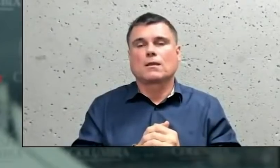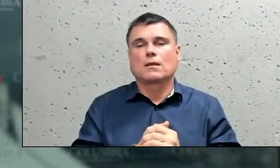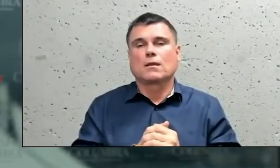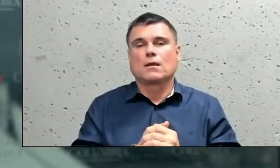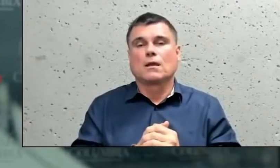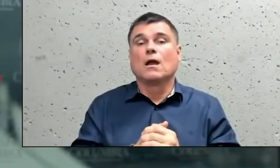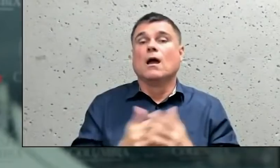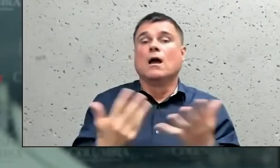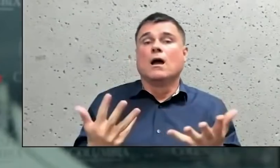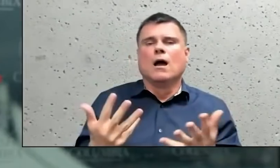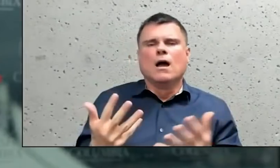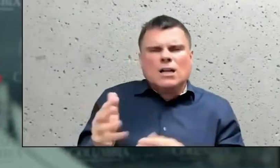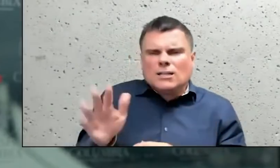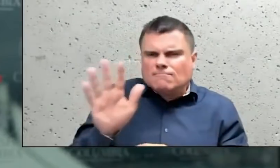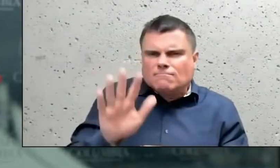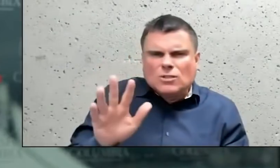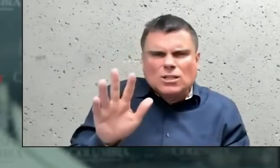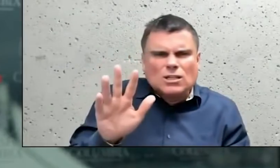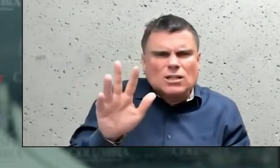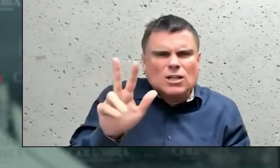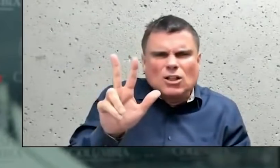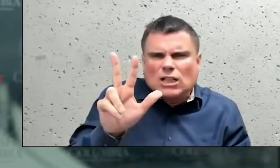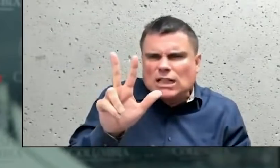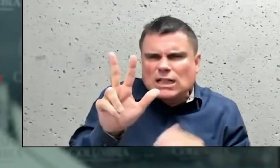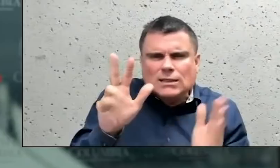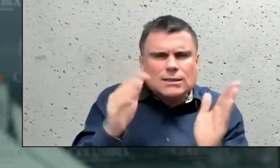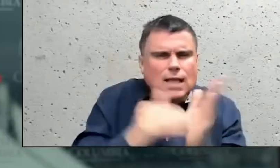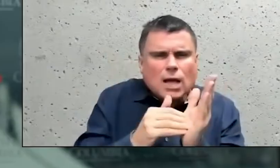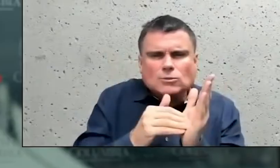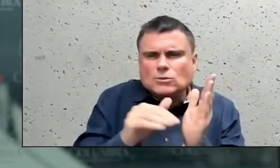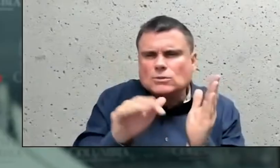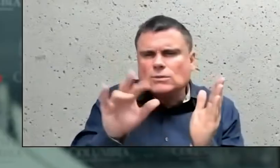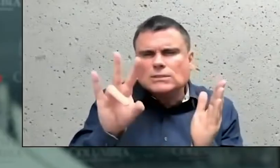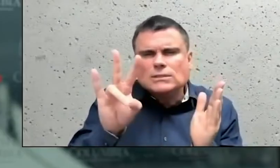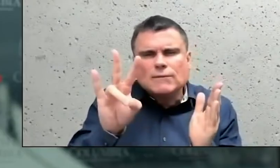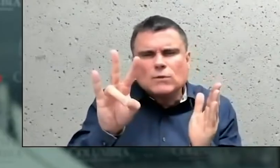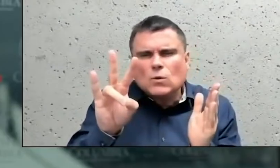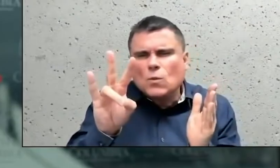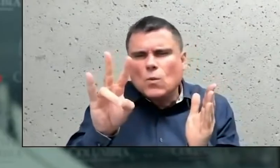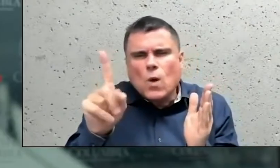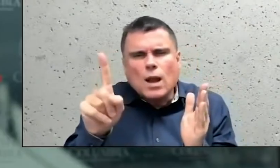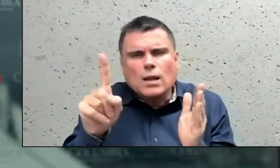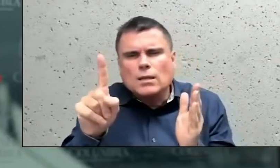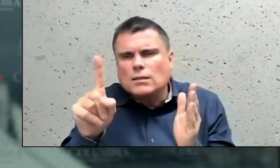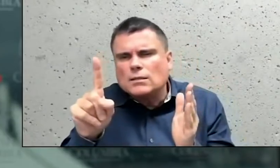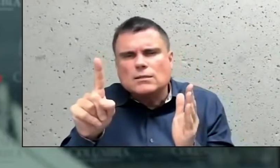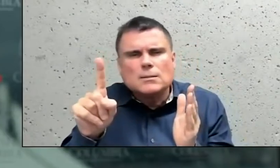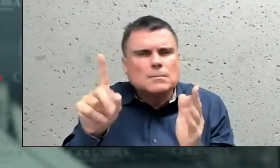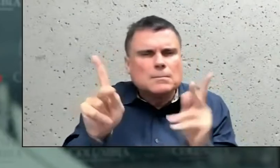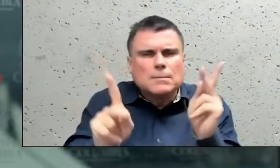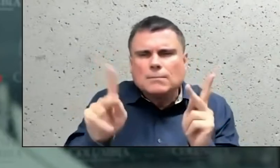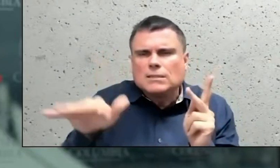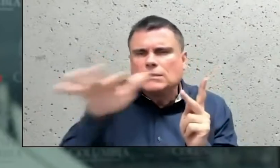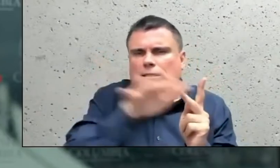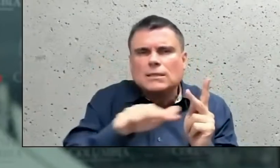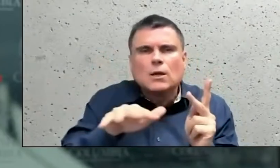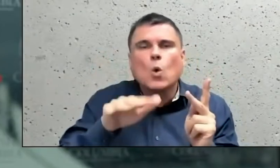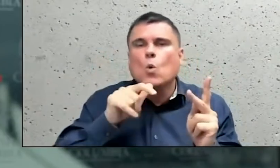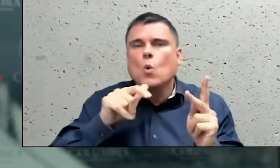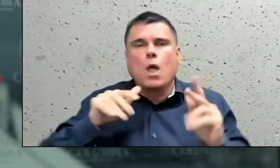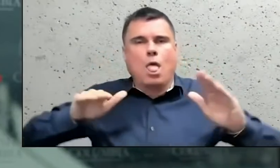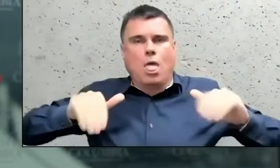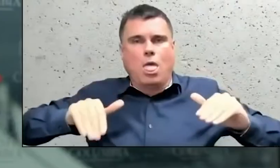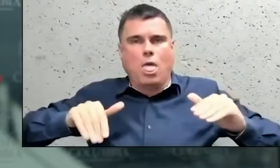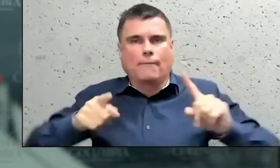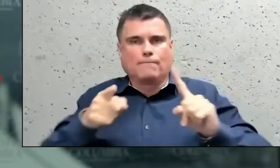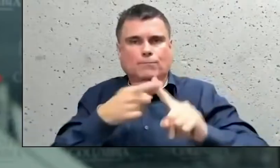3,071 not vaccinated healthcare workers to whom the order the order applied. That is the order of 2 weeks ago